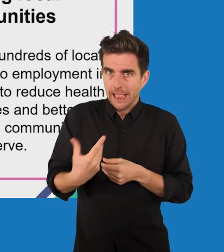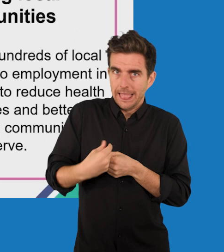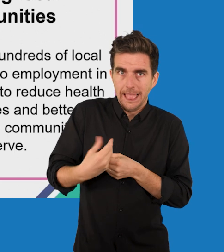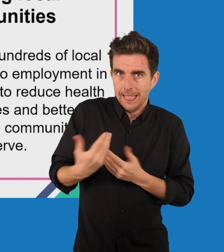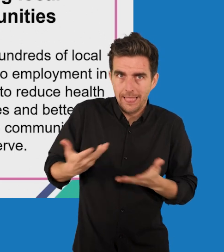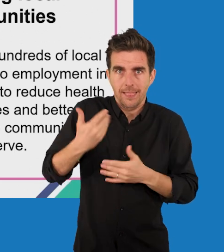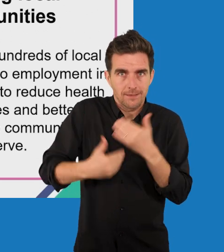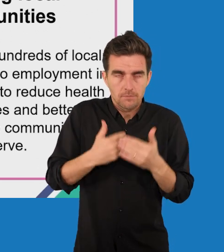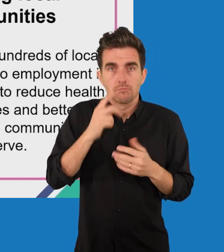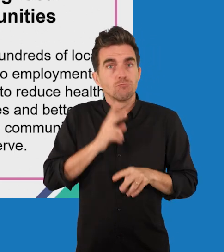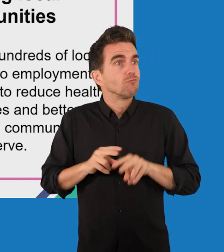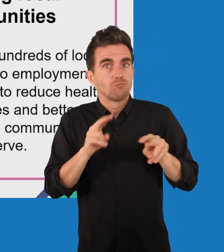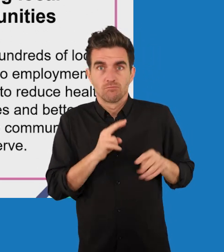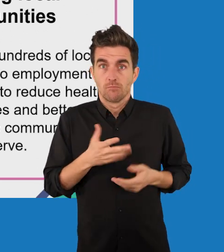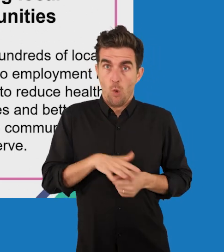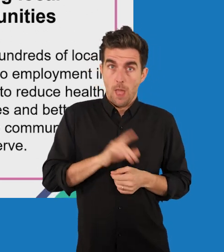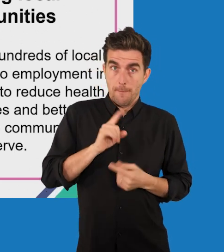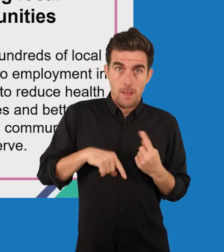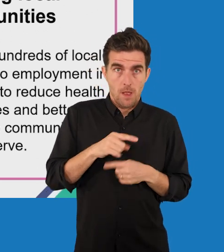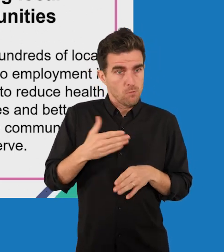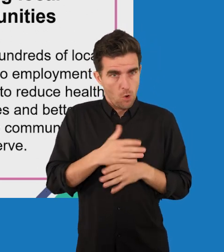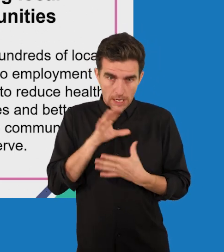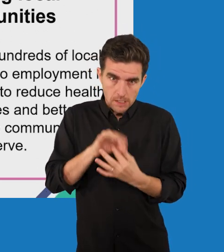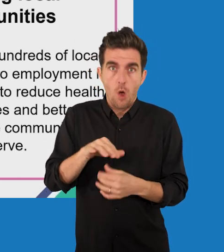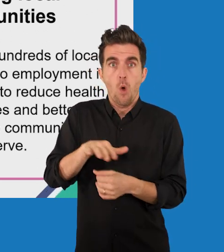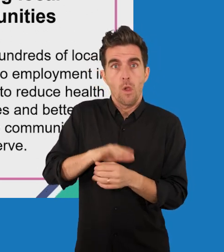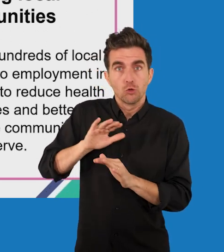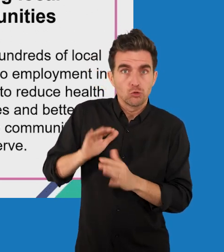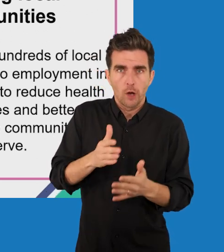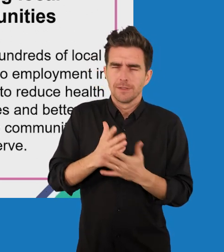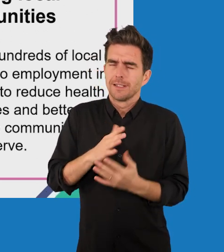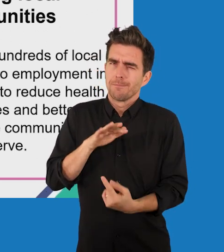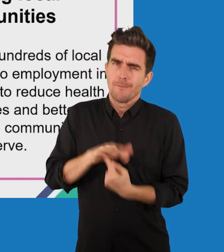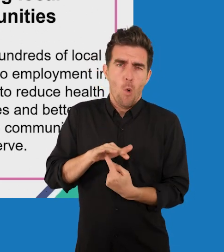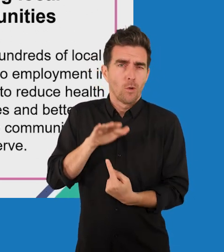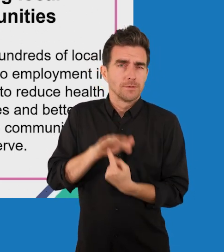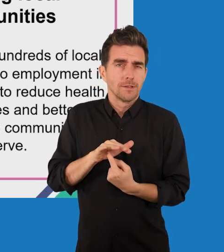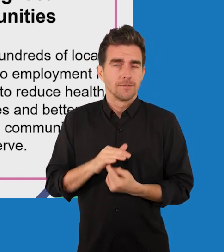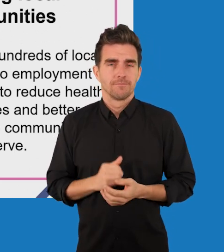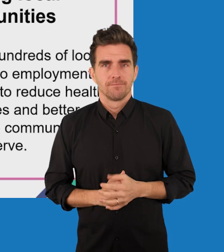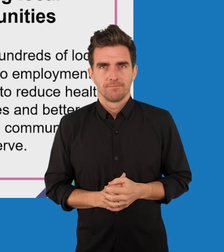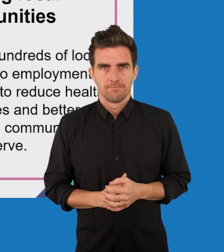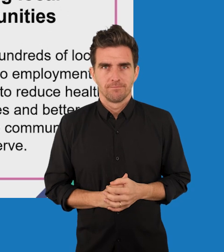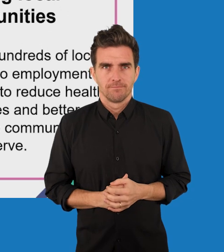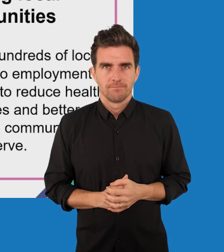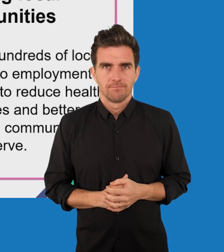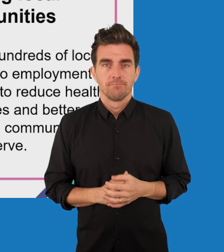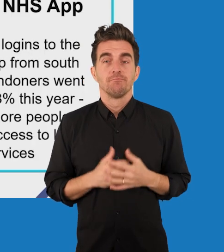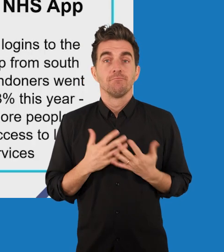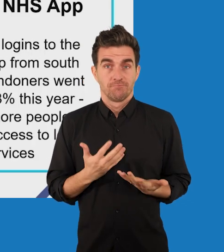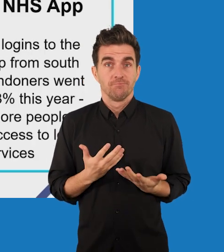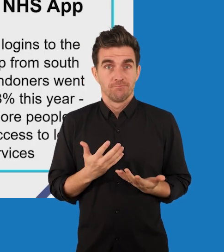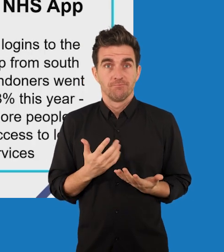local communities engaged in what we do, but also around us having local people working in local services, which is also really important.